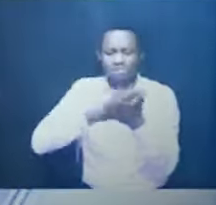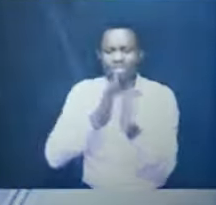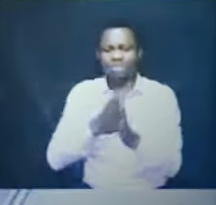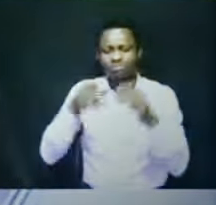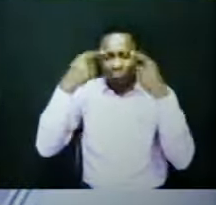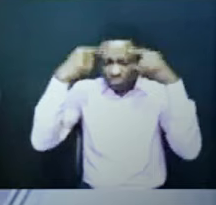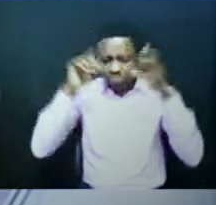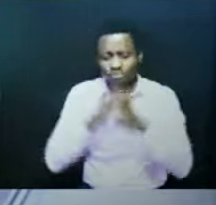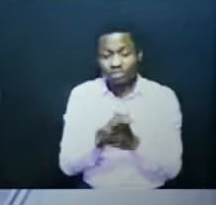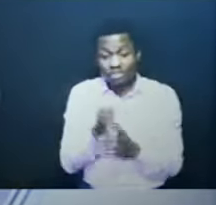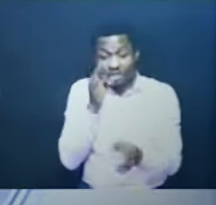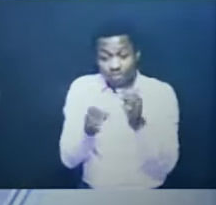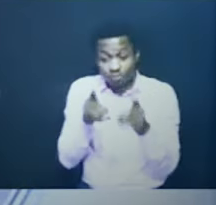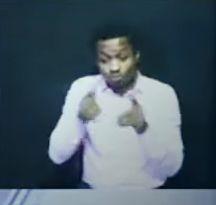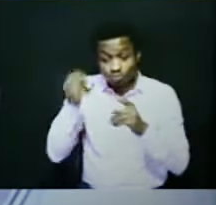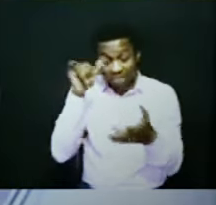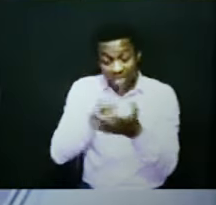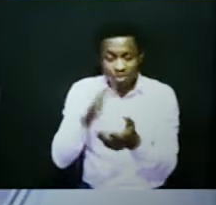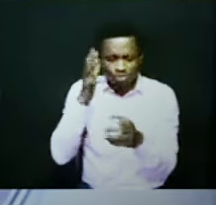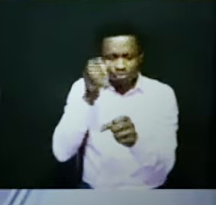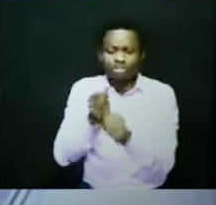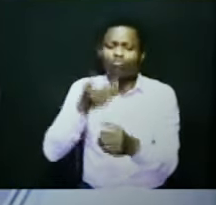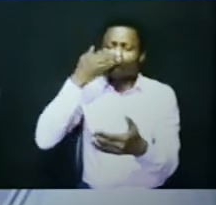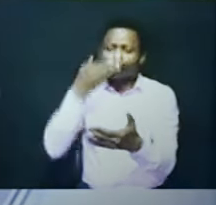good success.